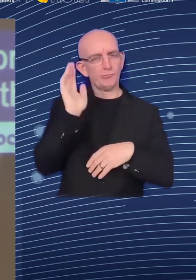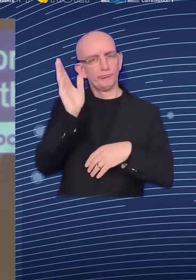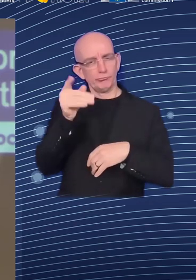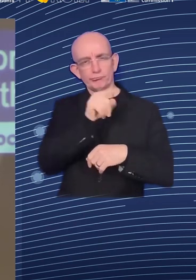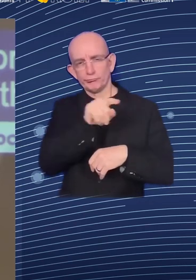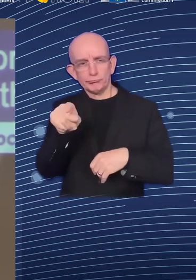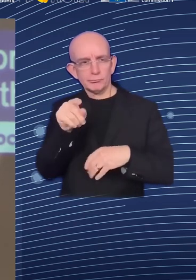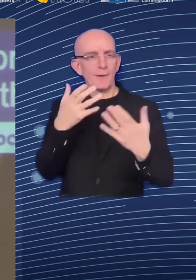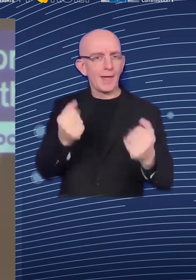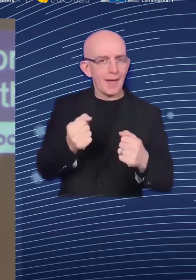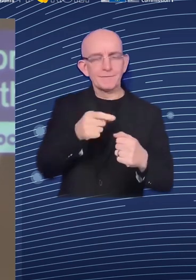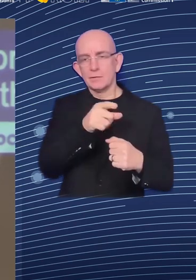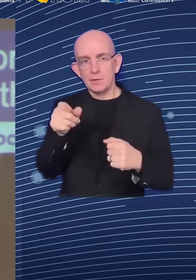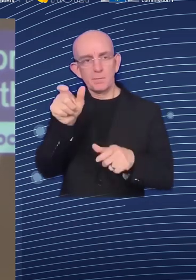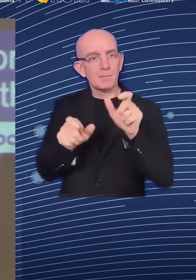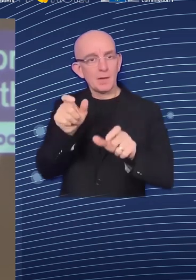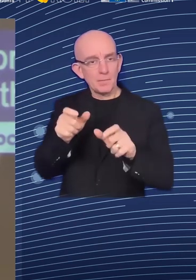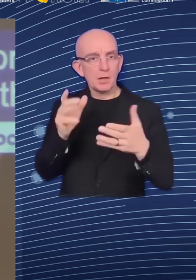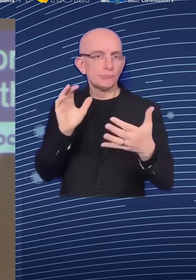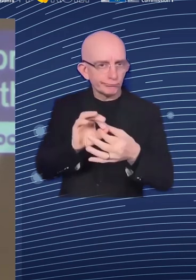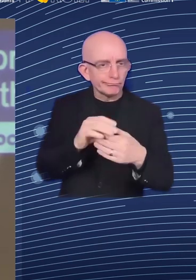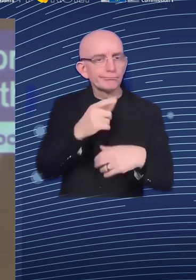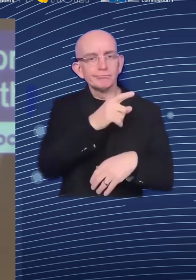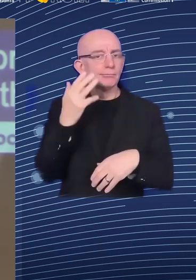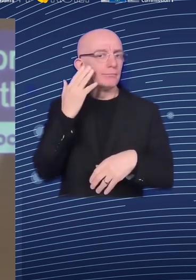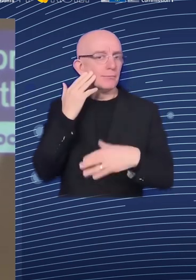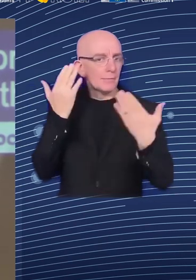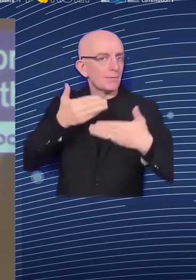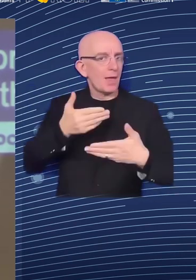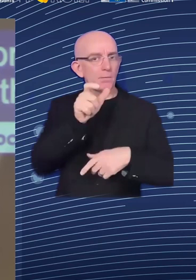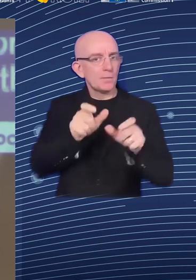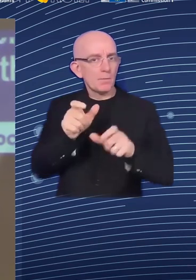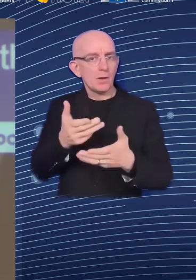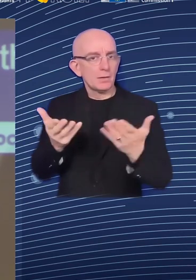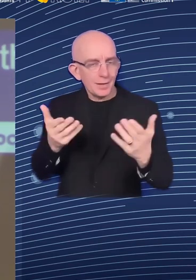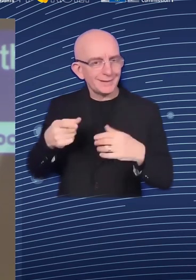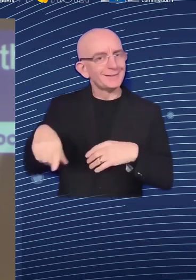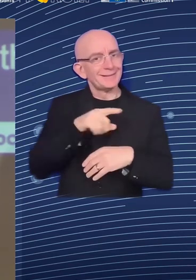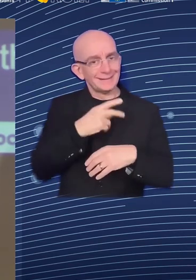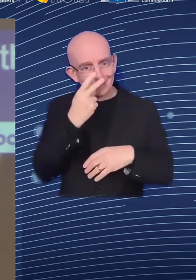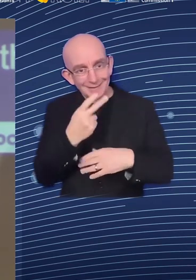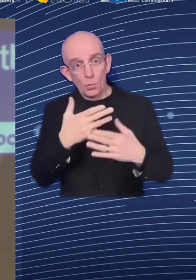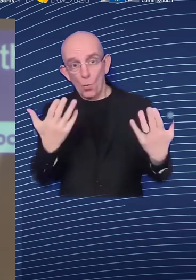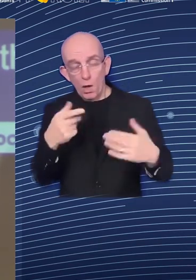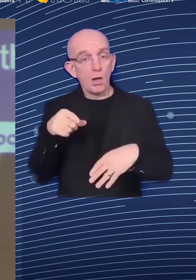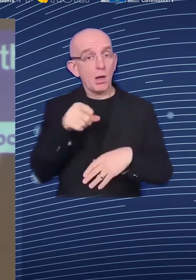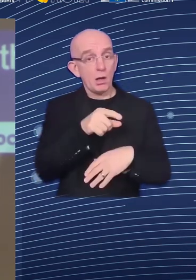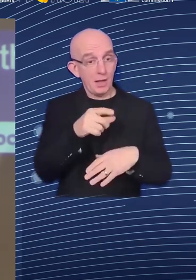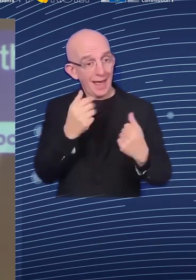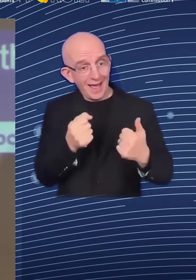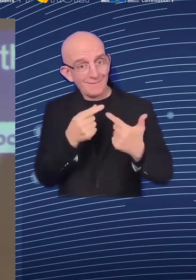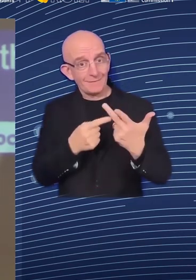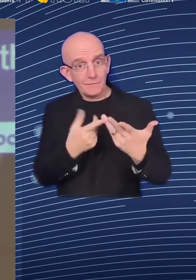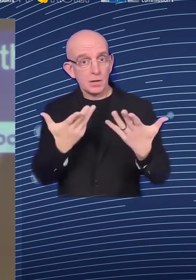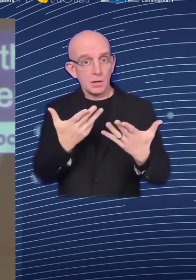if new challenges, and we've got a lot of new challenges all the time, and so we are testing the challenges in order to check if